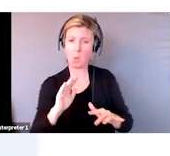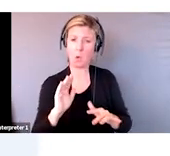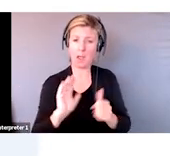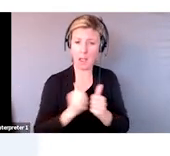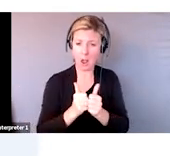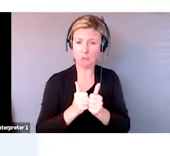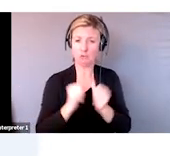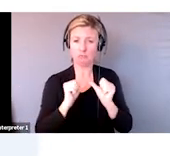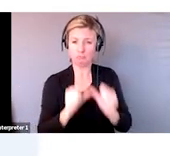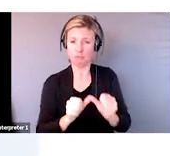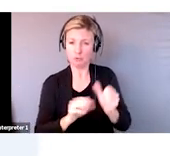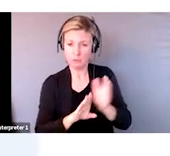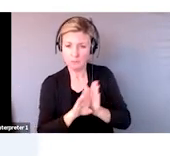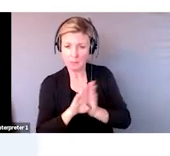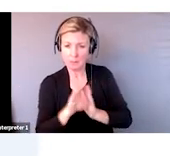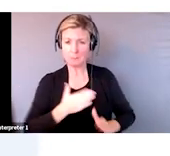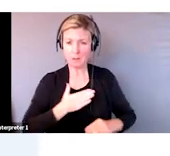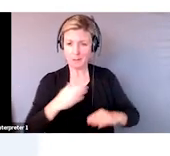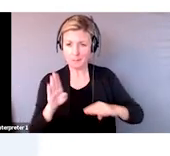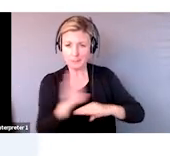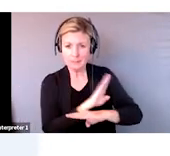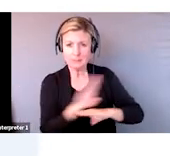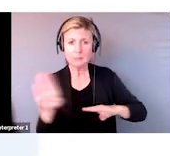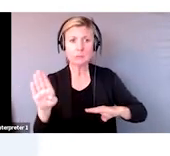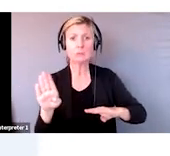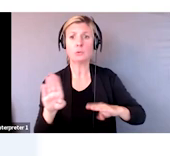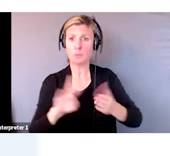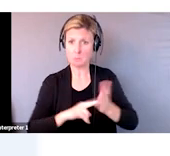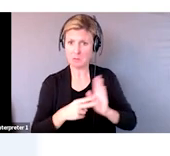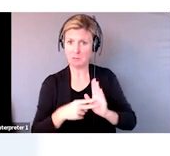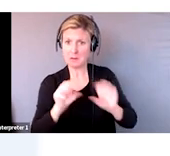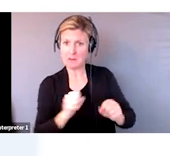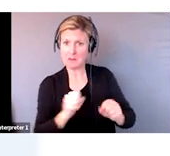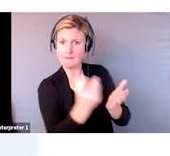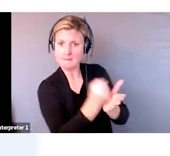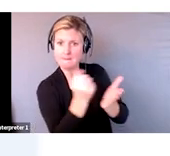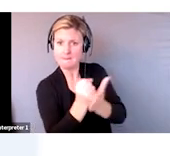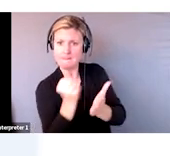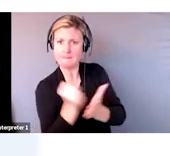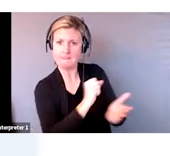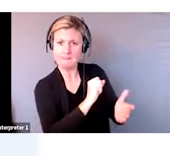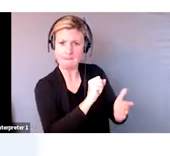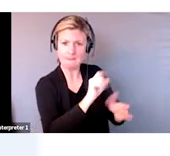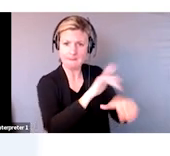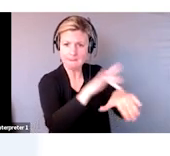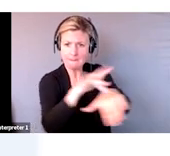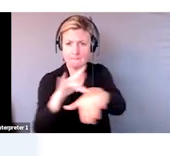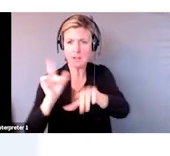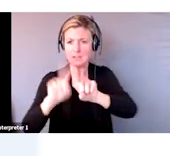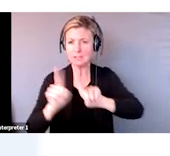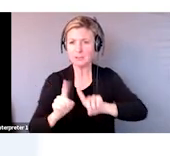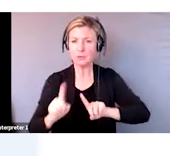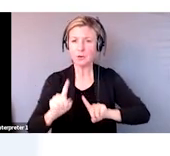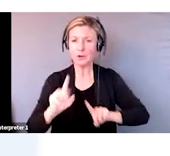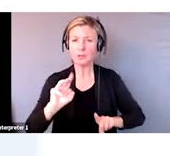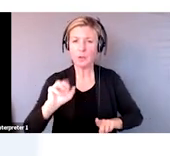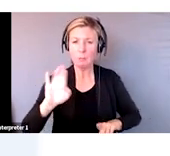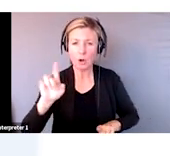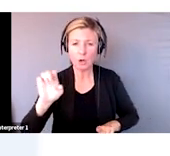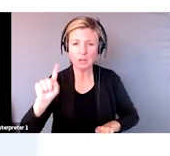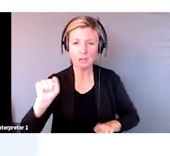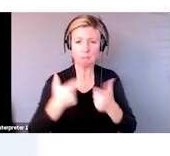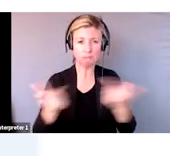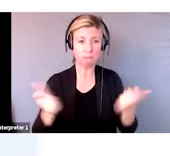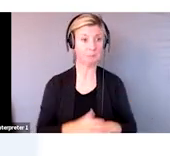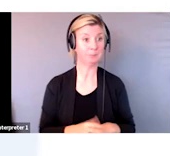some white space for you to operate in? How can exploiting the IP lead to achieving